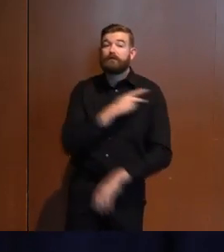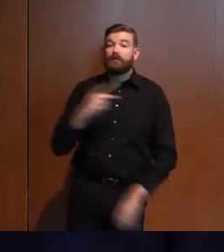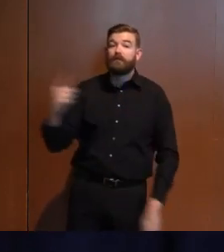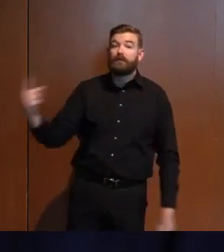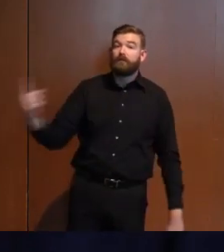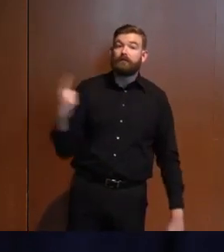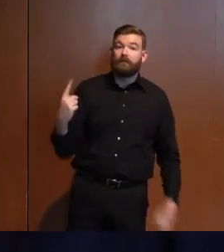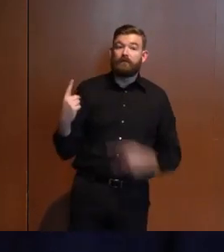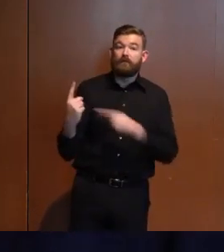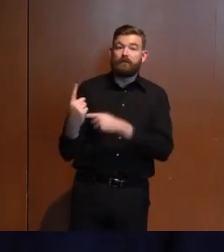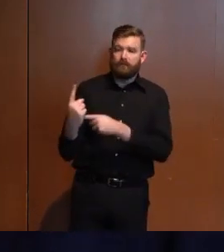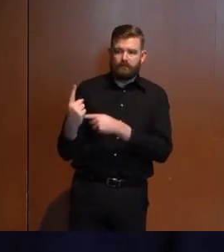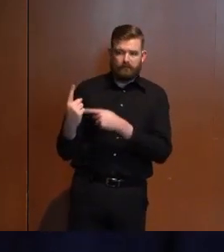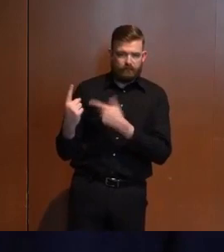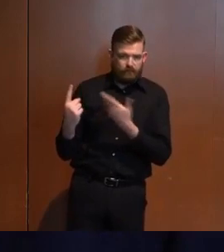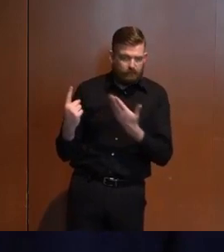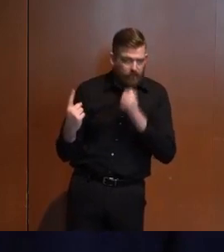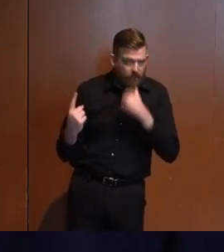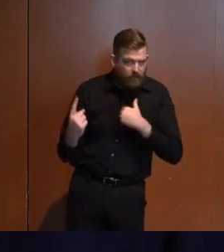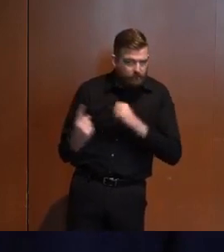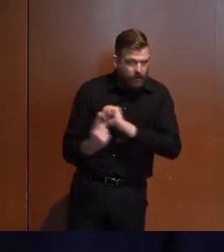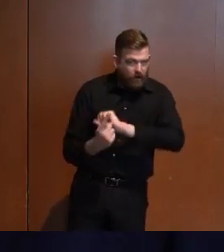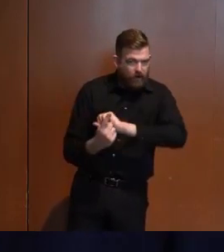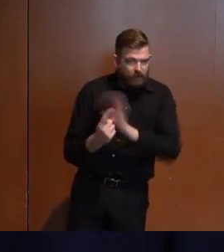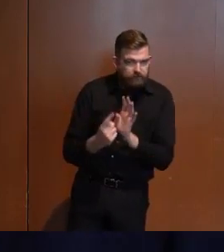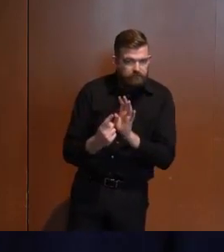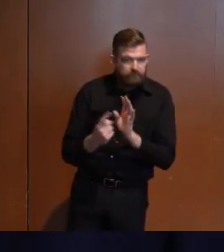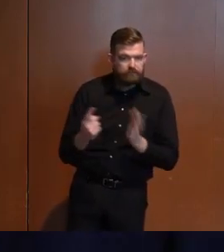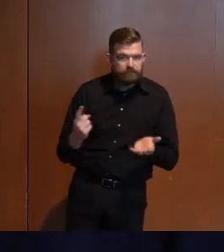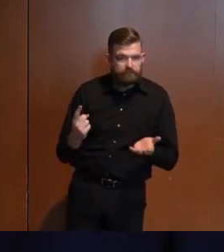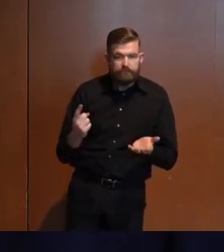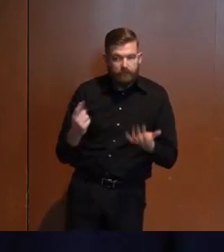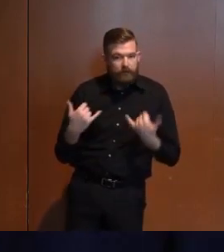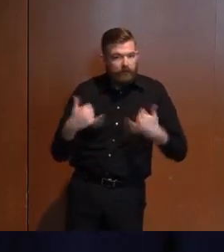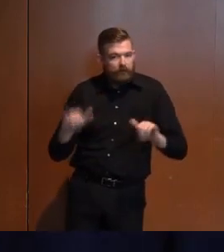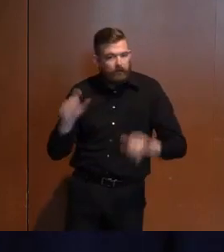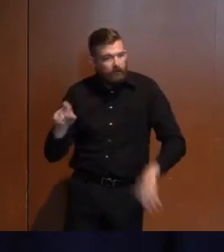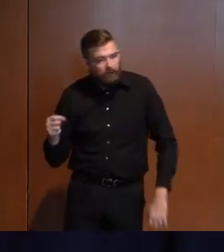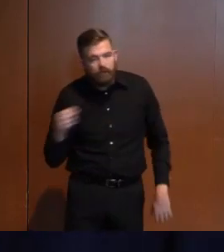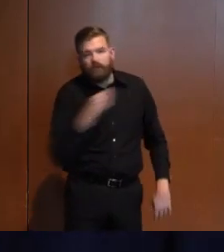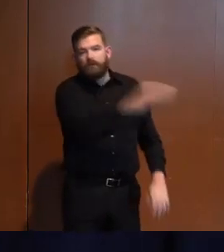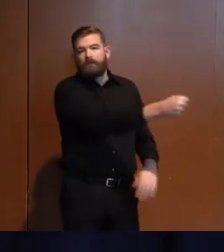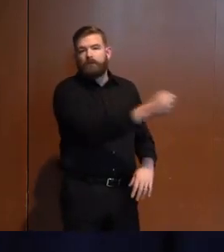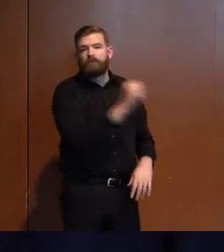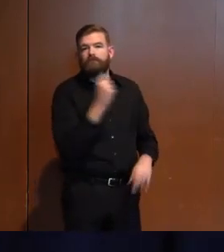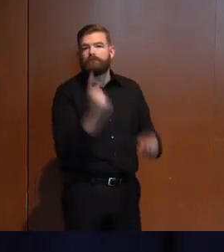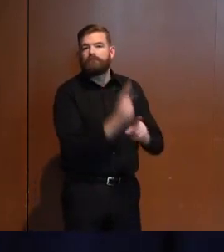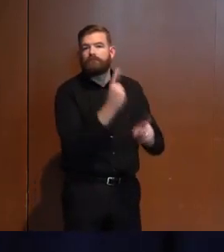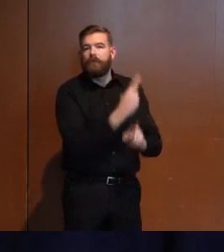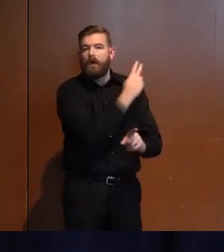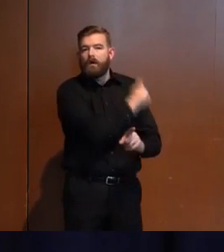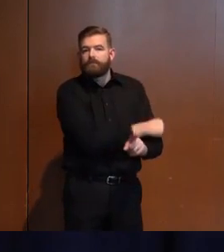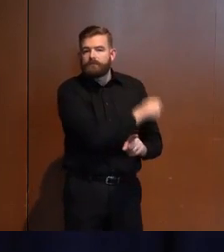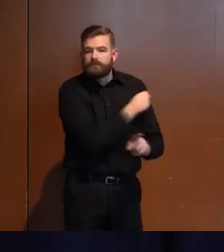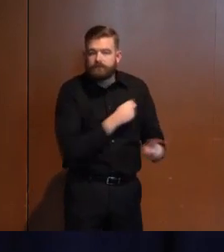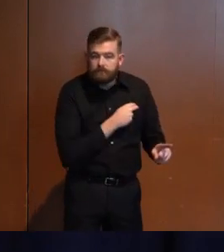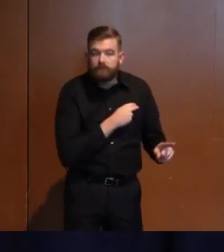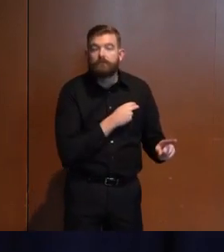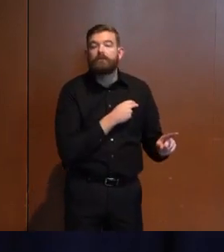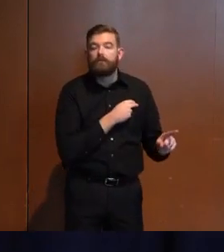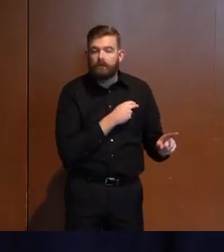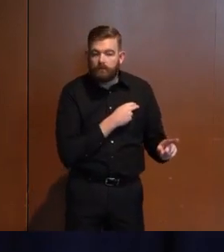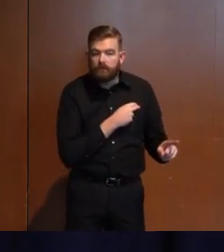to keep the intensivists, the respiratory therapists, the critical care nurses, all on one campus, because we